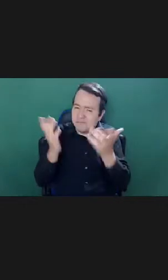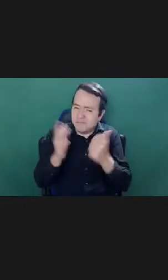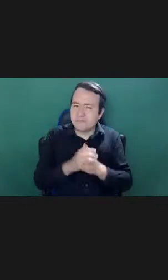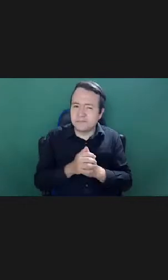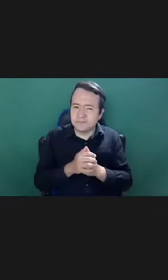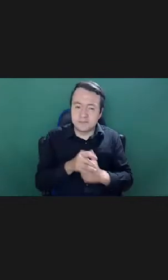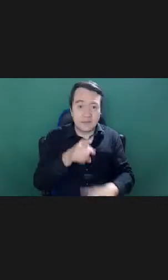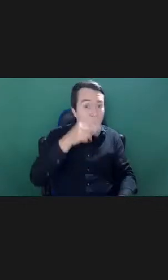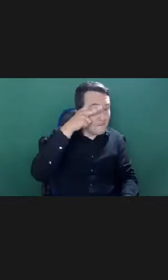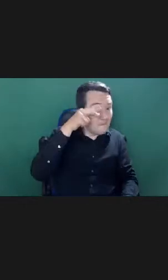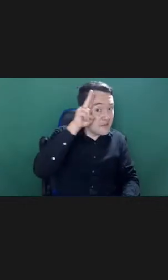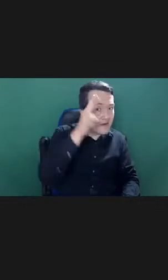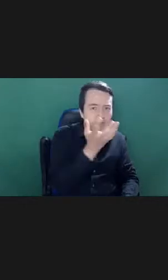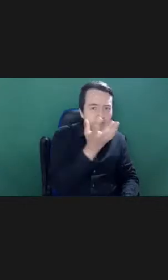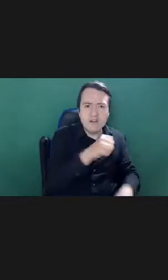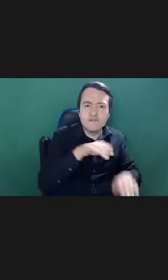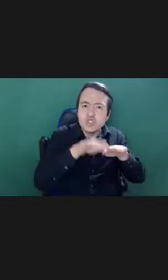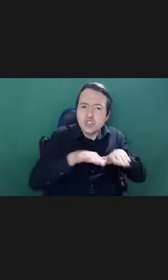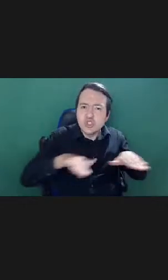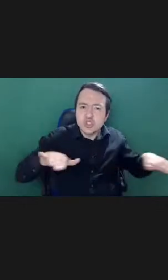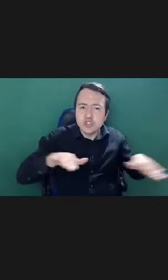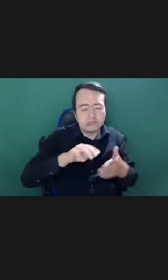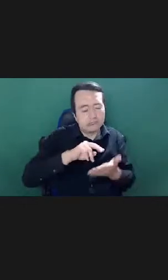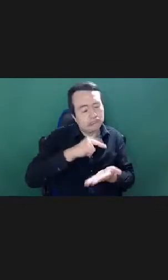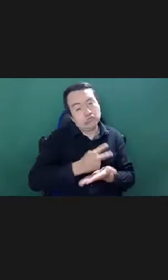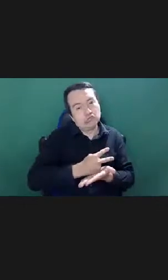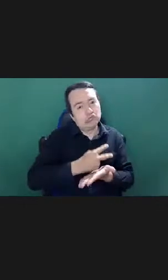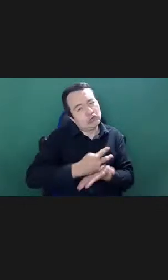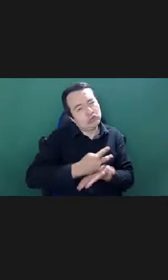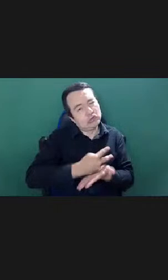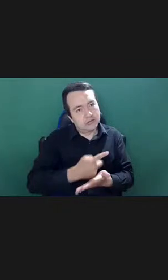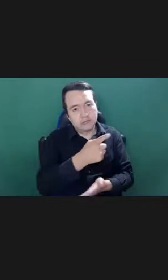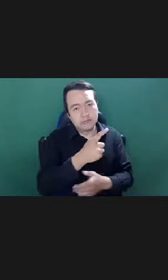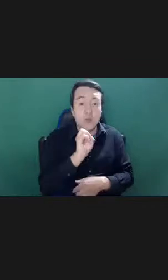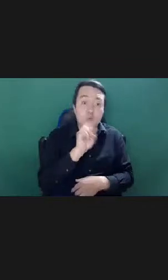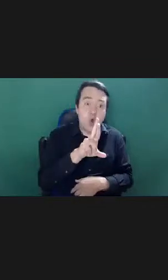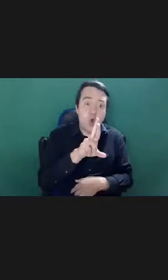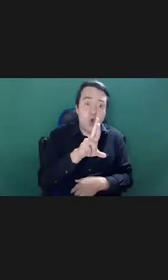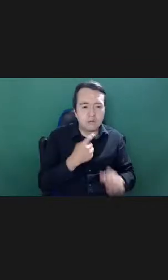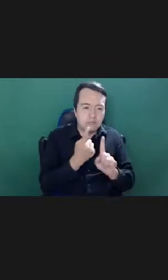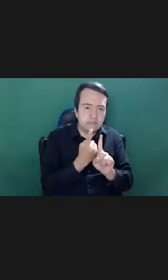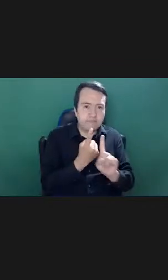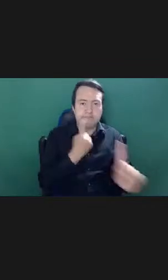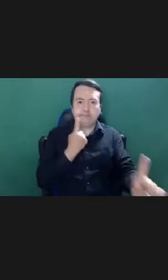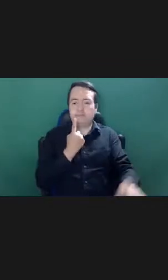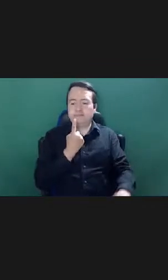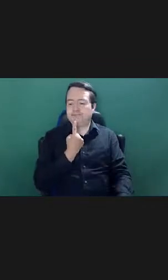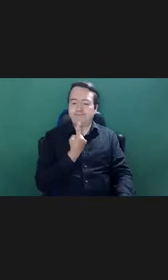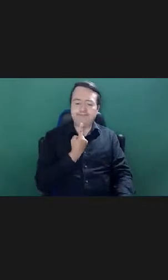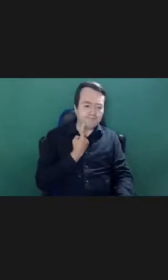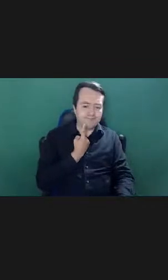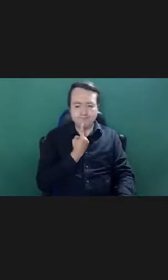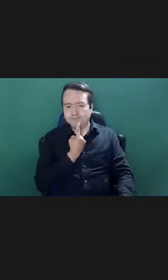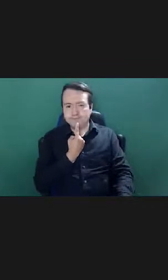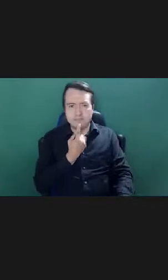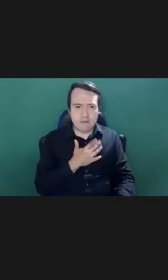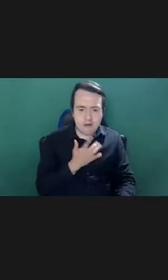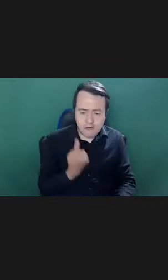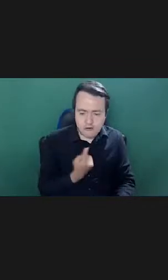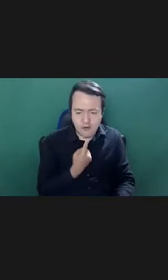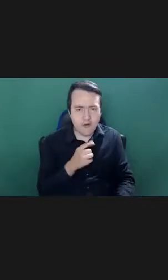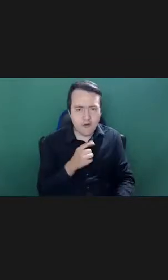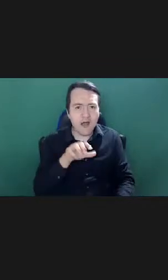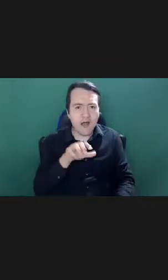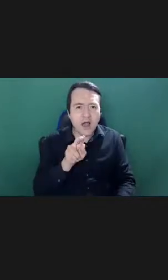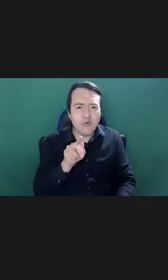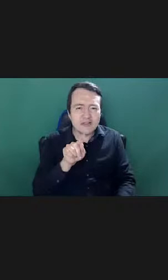source of burden for the young. We keep neurocognitive disorders, then the huge role of alcohol use disorders in Mexico, and